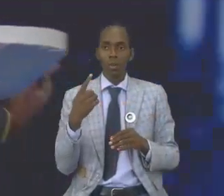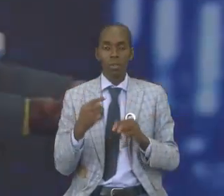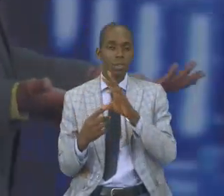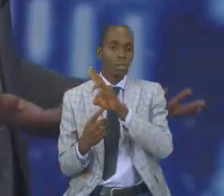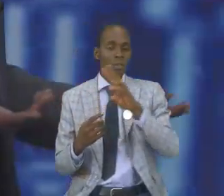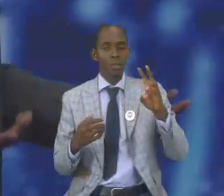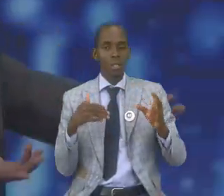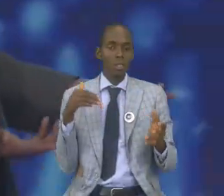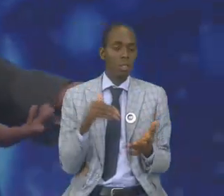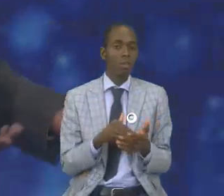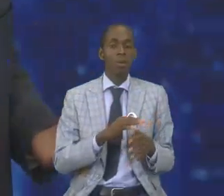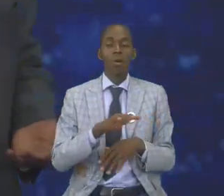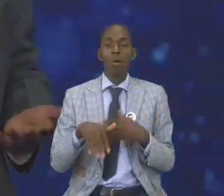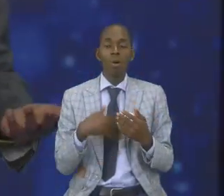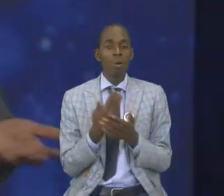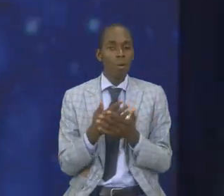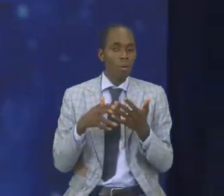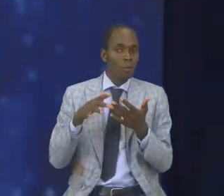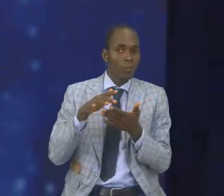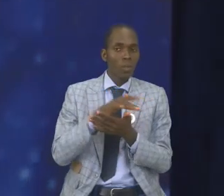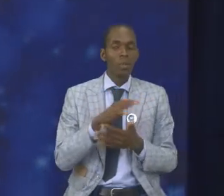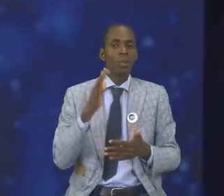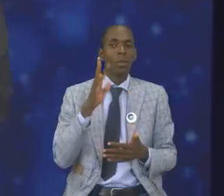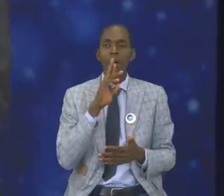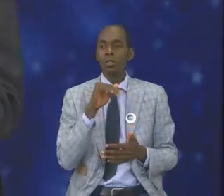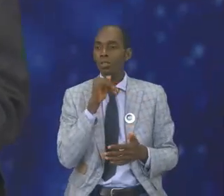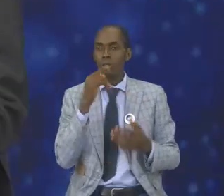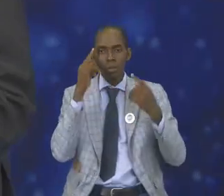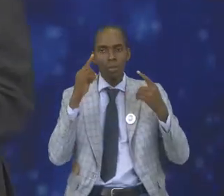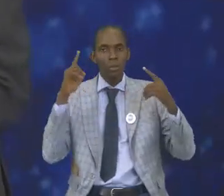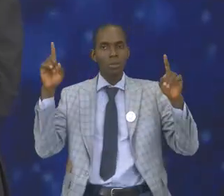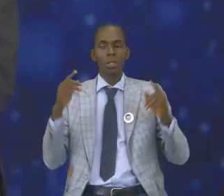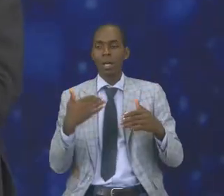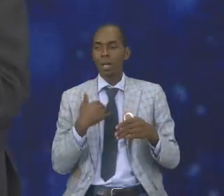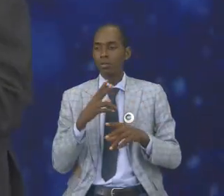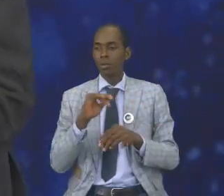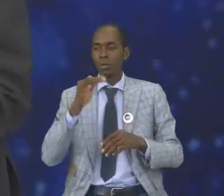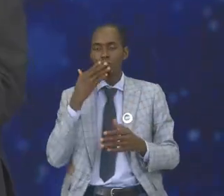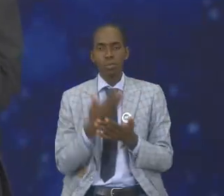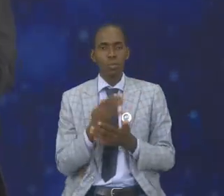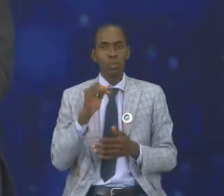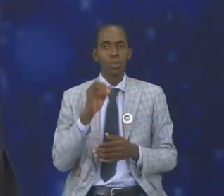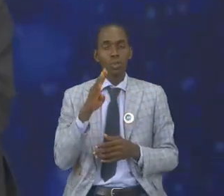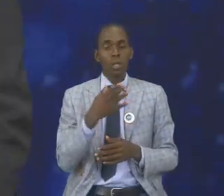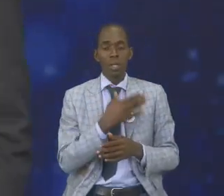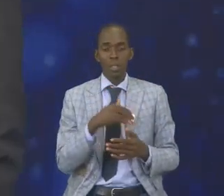600,000, all of them, they had nowhere to do, they didn't go, and they had no job. And she took